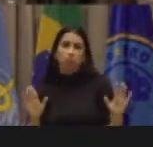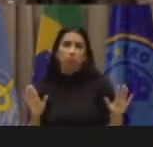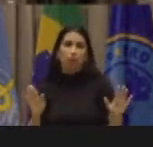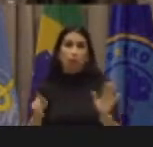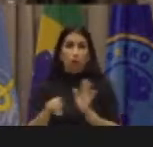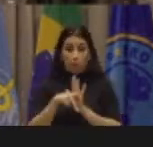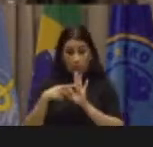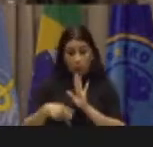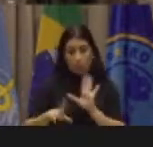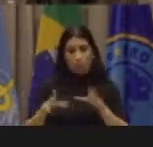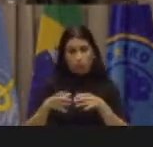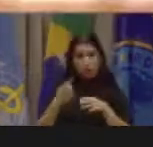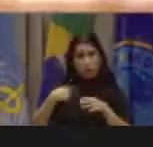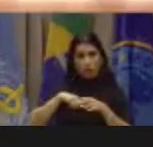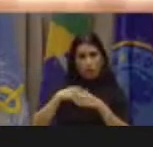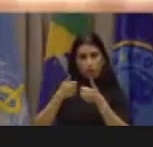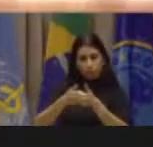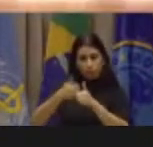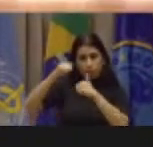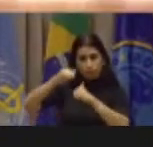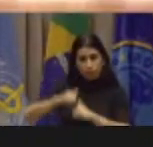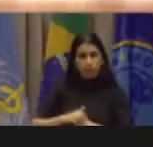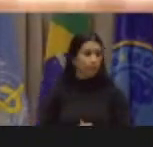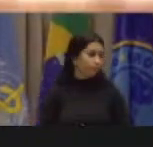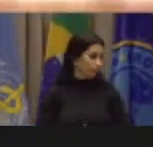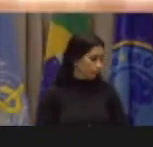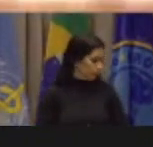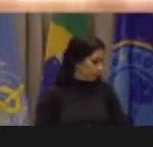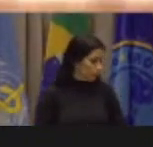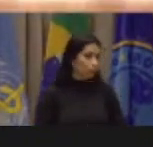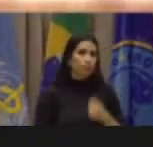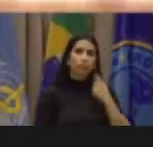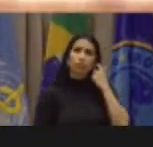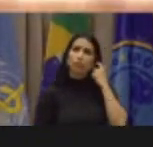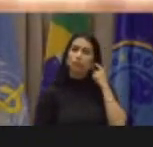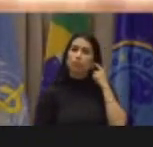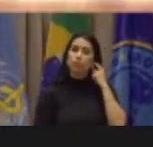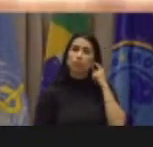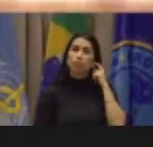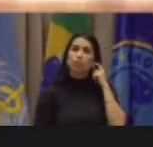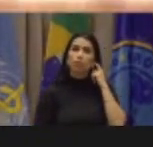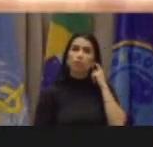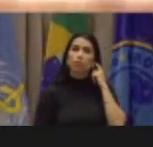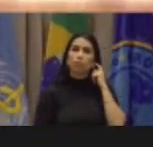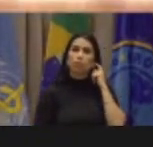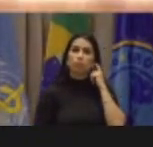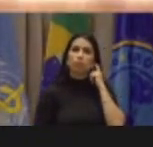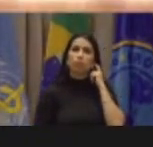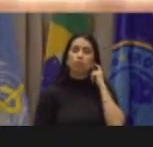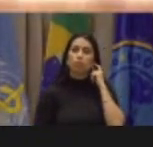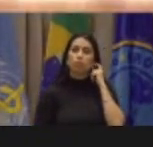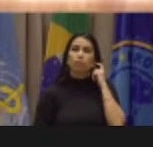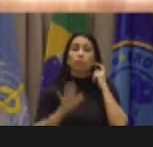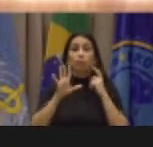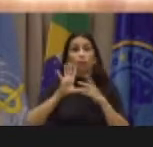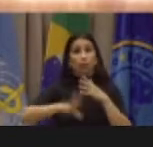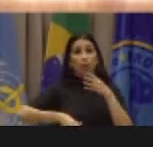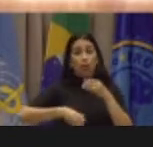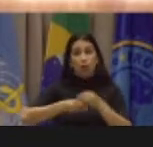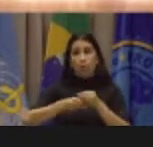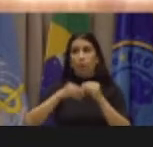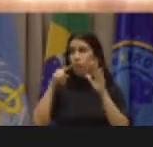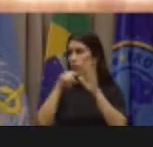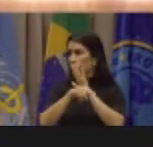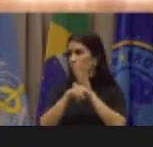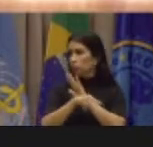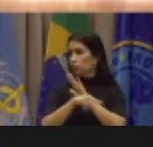So the 200 cases are our cases. It's just out of experience. Just adding this